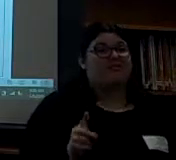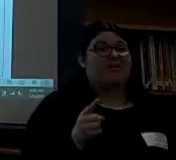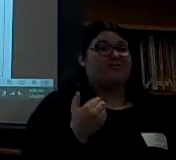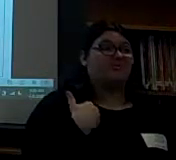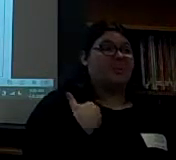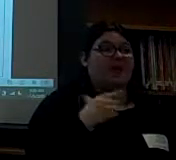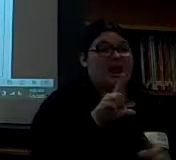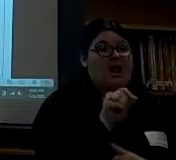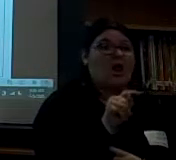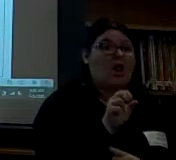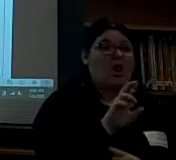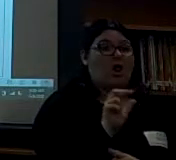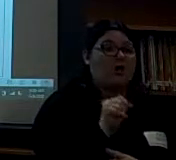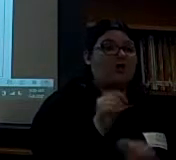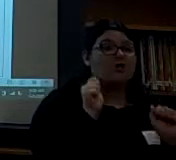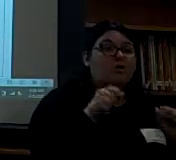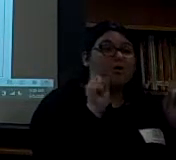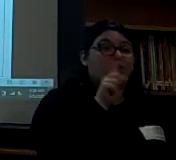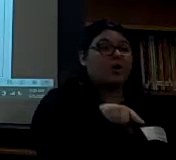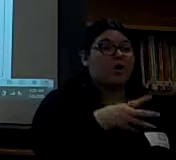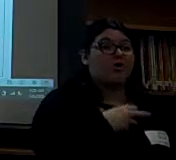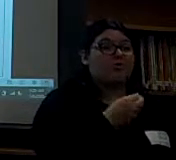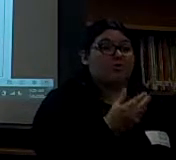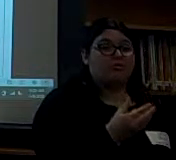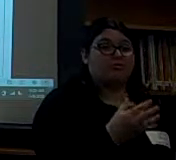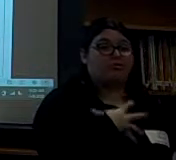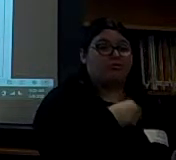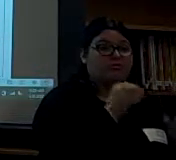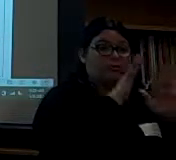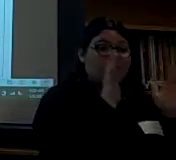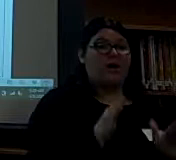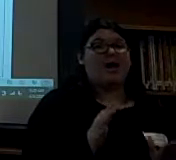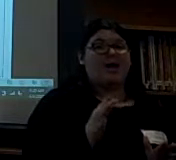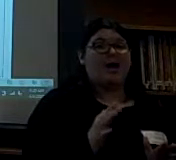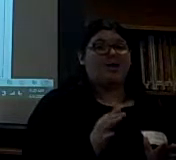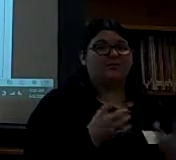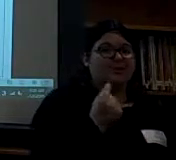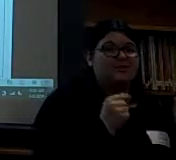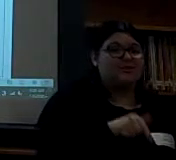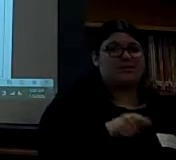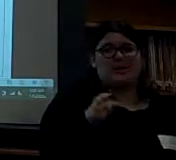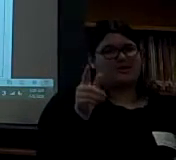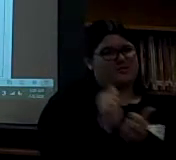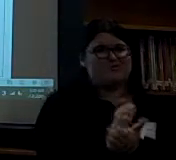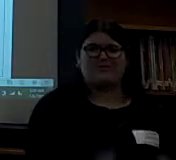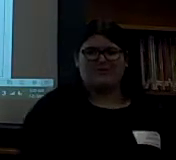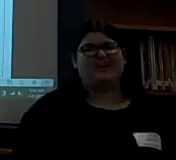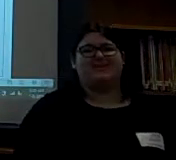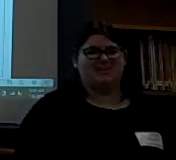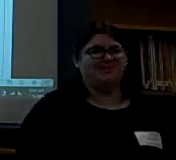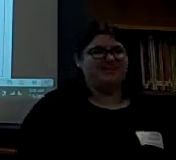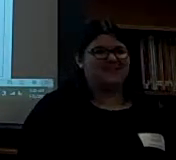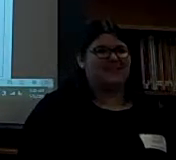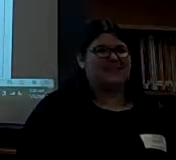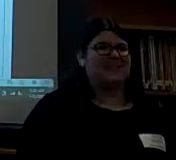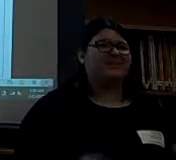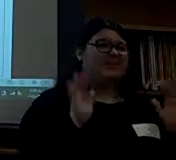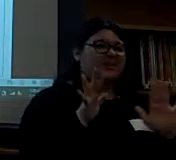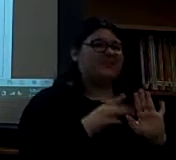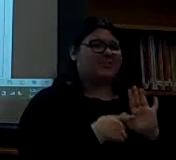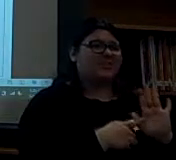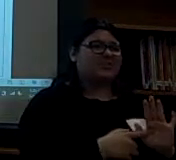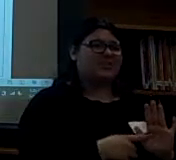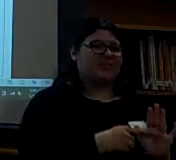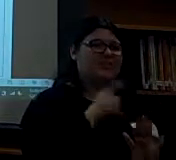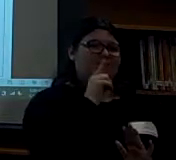lottery that we could go to the White House and do this, and you are ruining it for me. Absolutely. That's a great example. That's